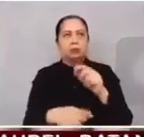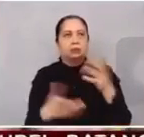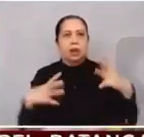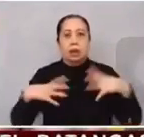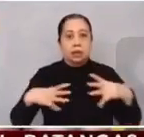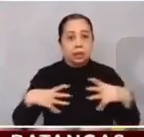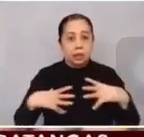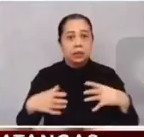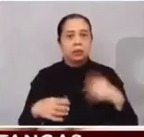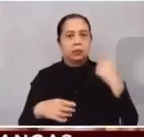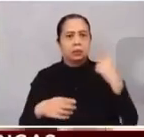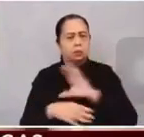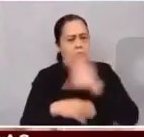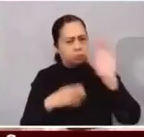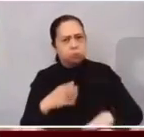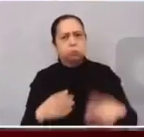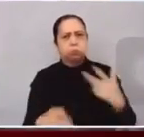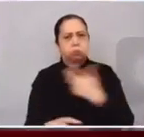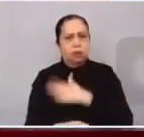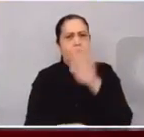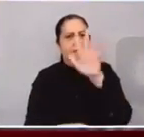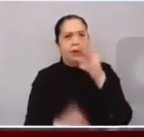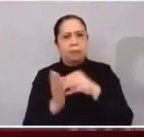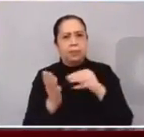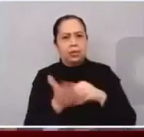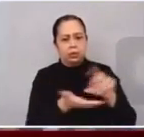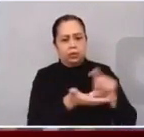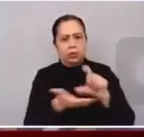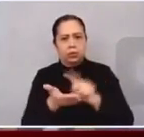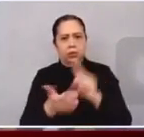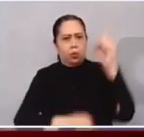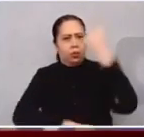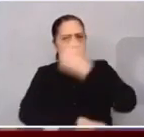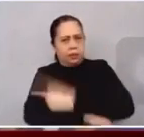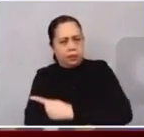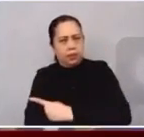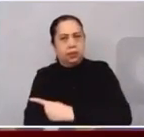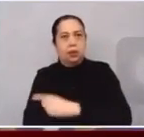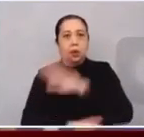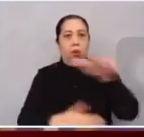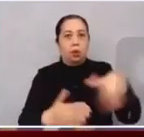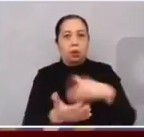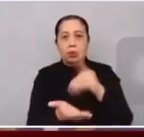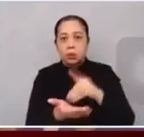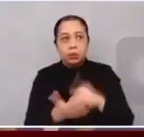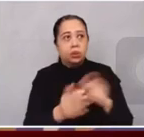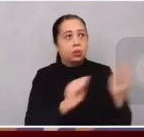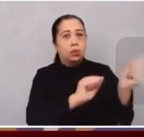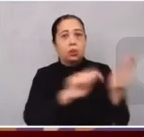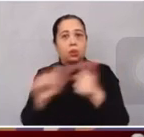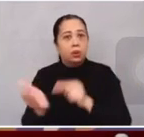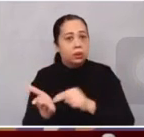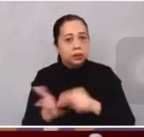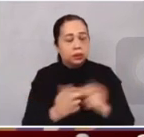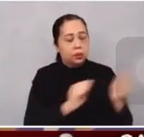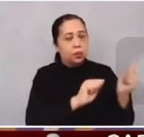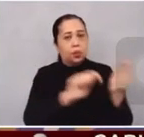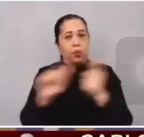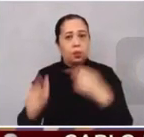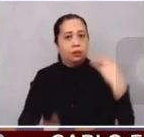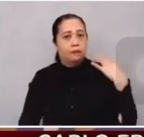para makapagbakuna ng 5 milyong doses sa isang araw. Lahat po ng mga doktor, lahat po ng mga nurses, lahat po ng mga